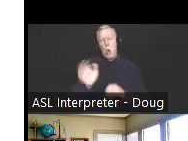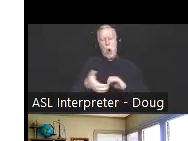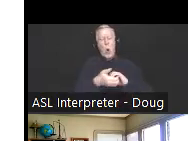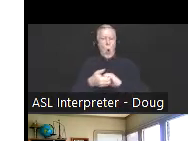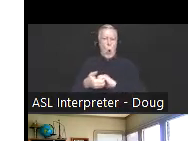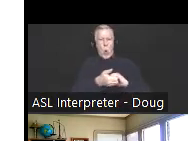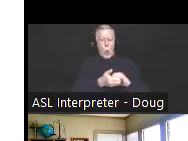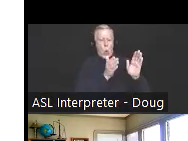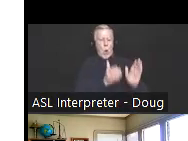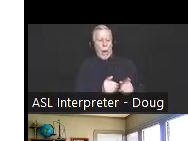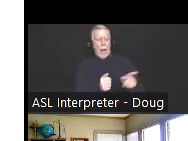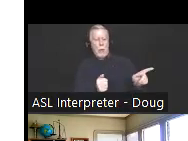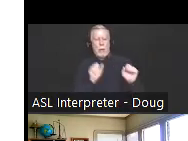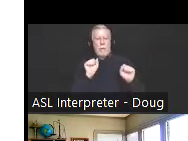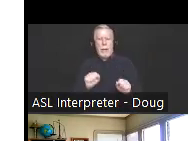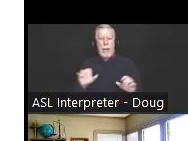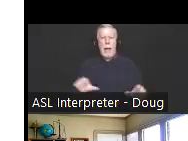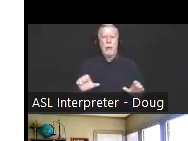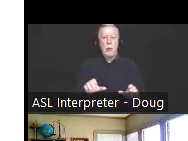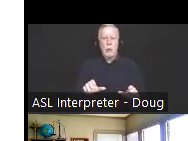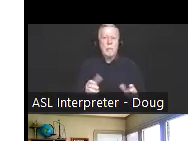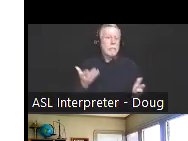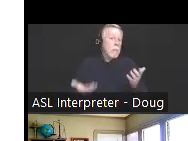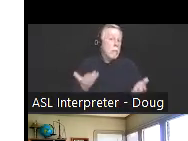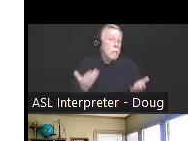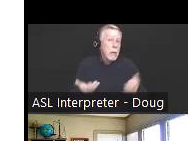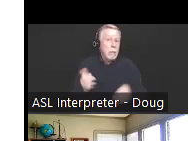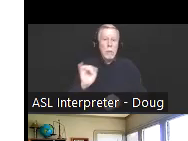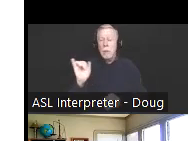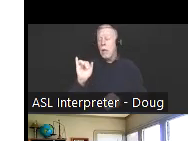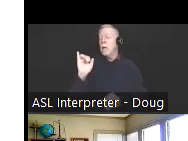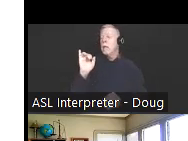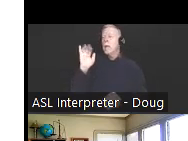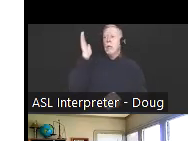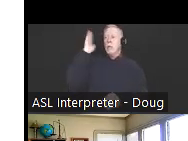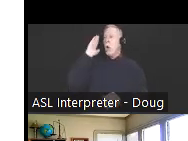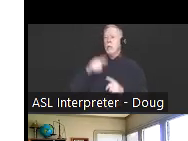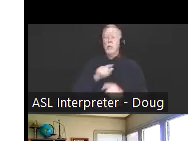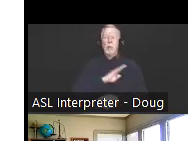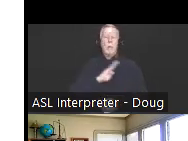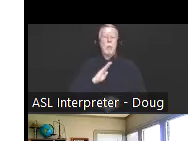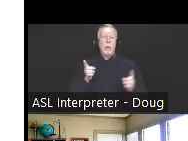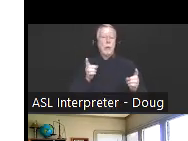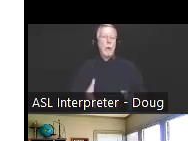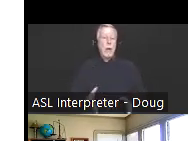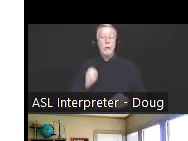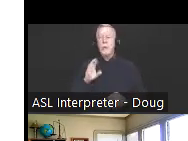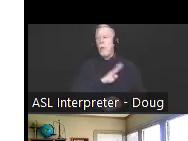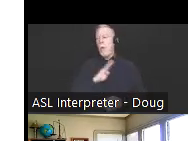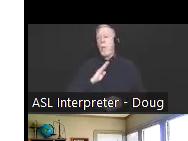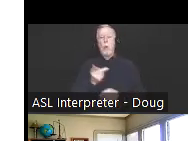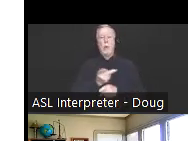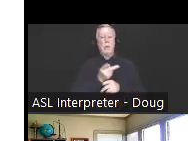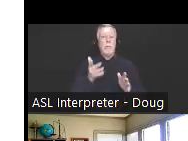do. And that may be talking to a board of directors or a board of supervisors. It may be talking to leadership within